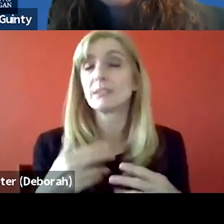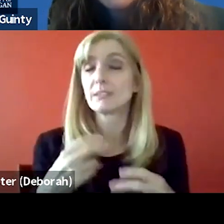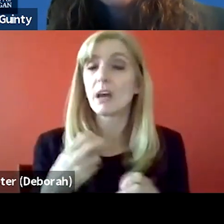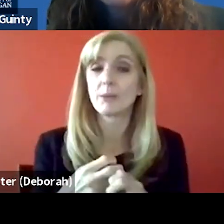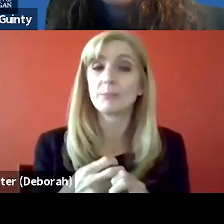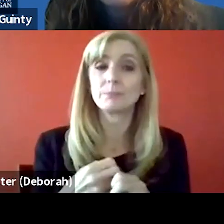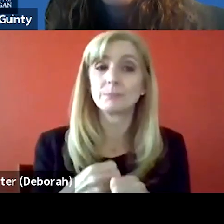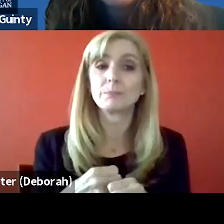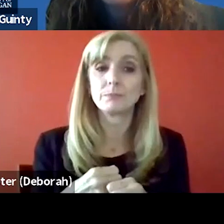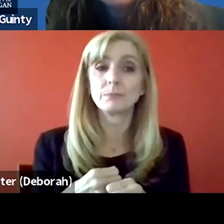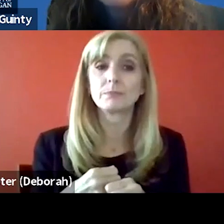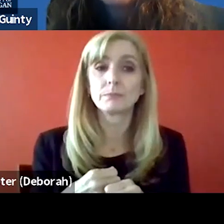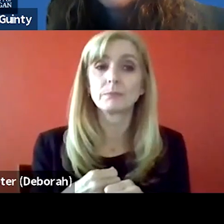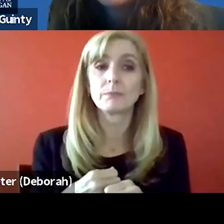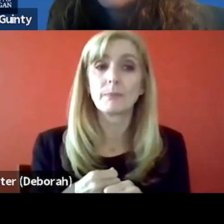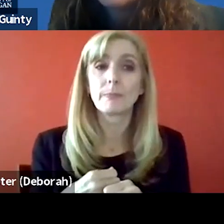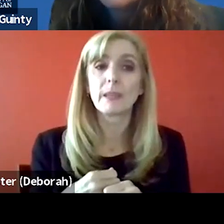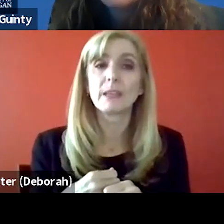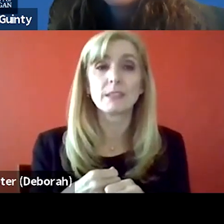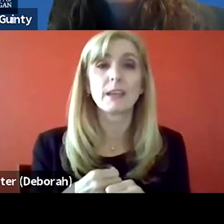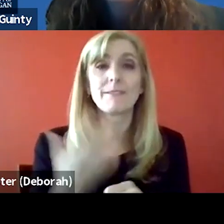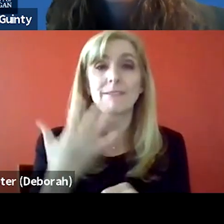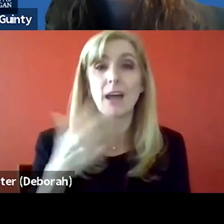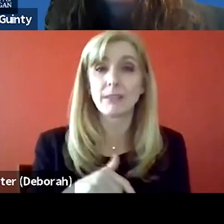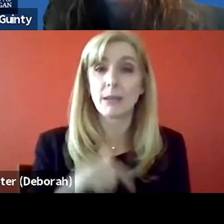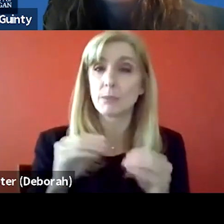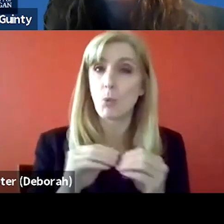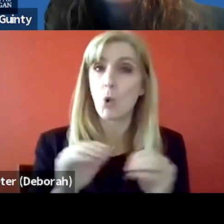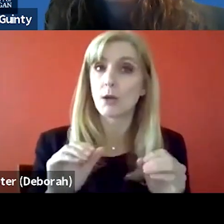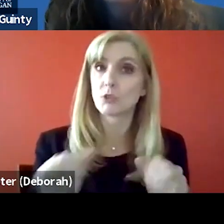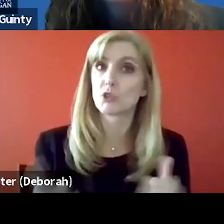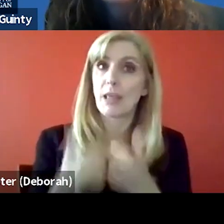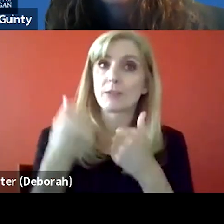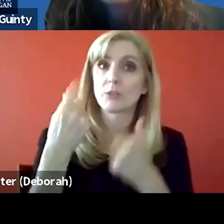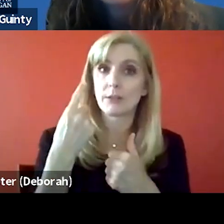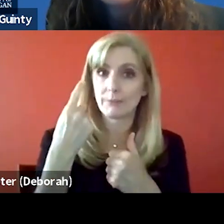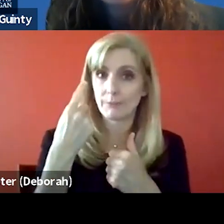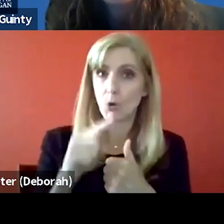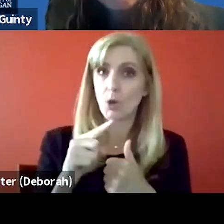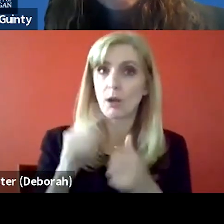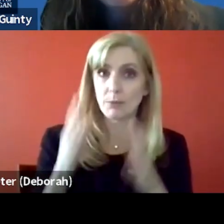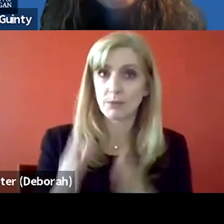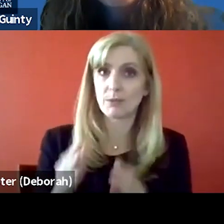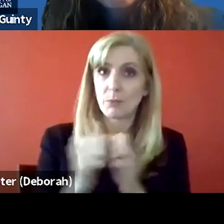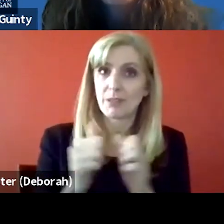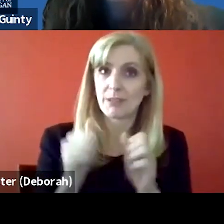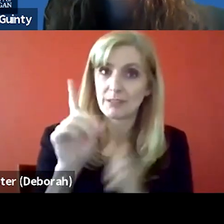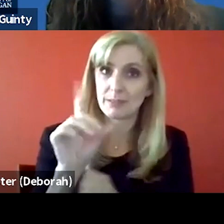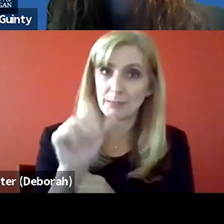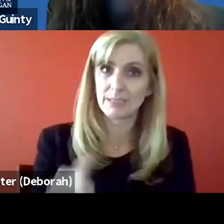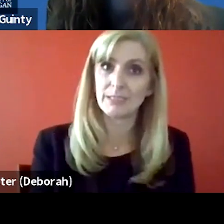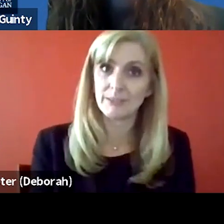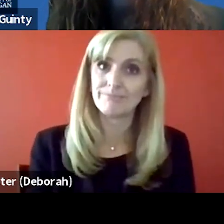about 5 times for somebody with a disability. Just maybe be a little more patient.